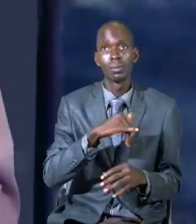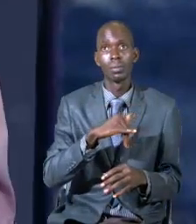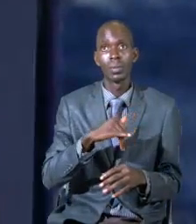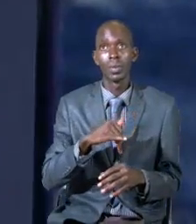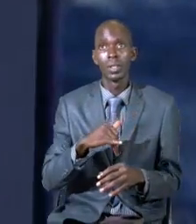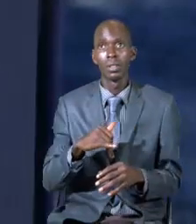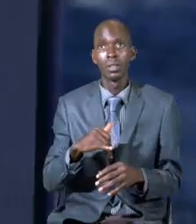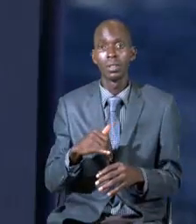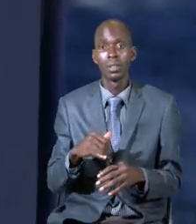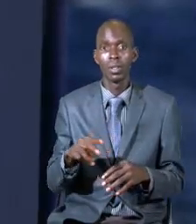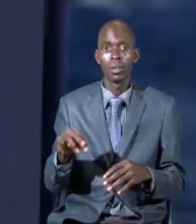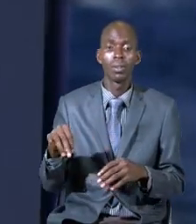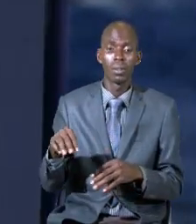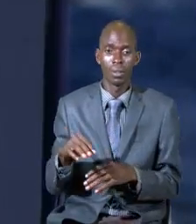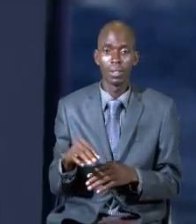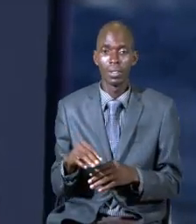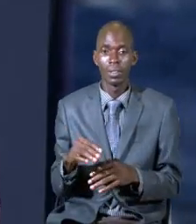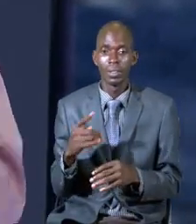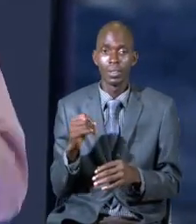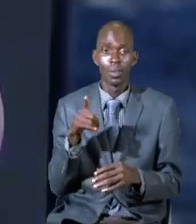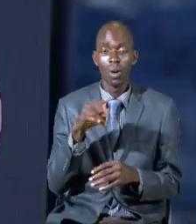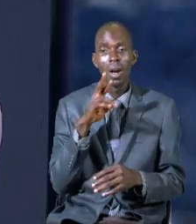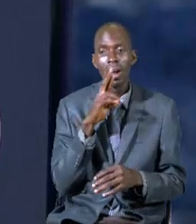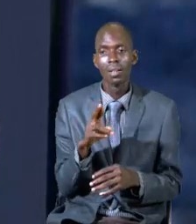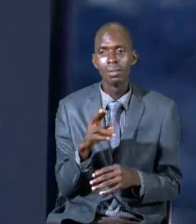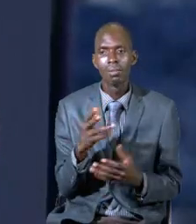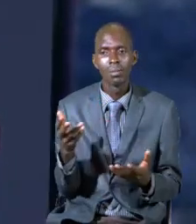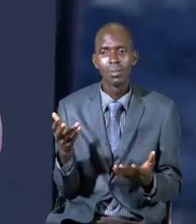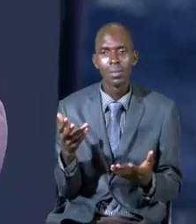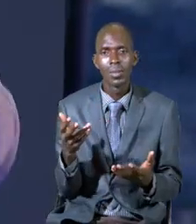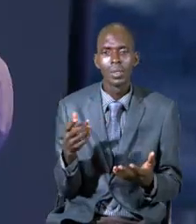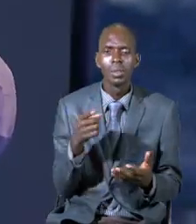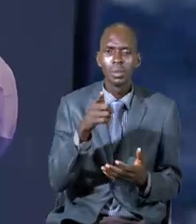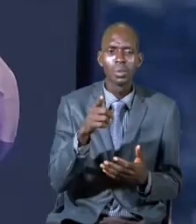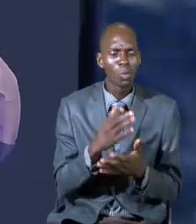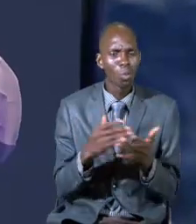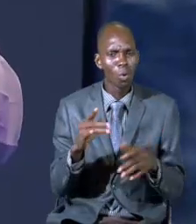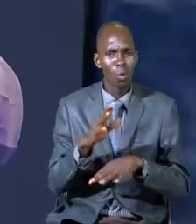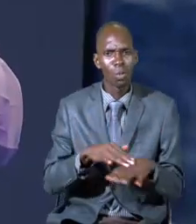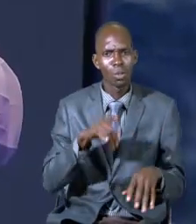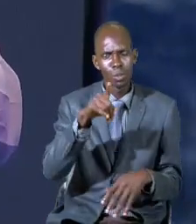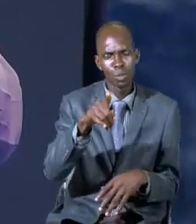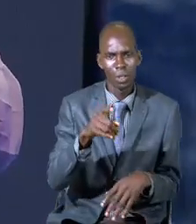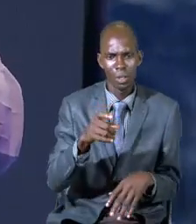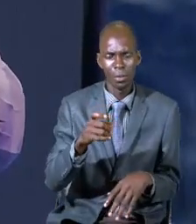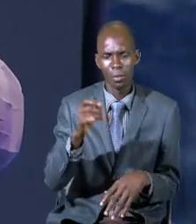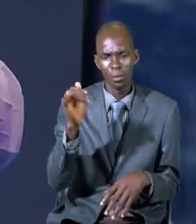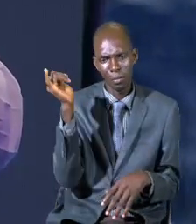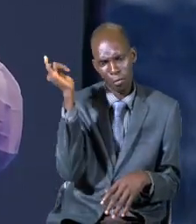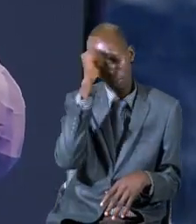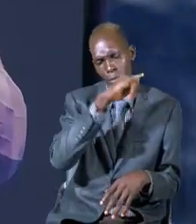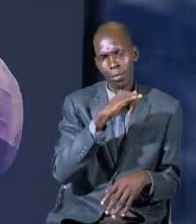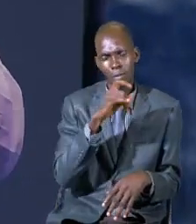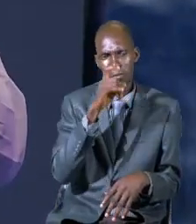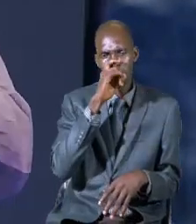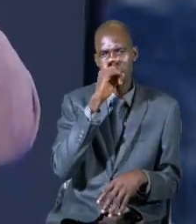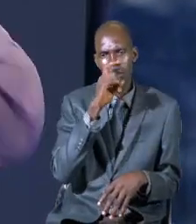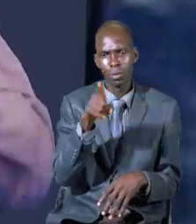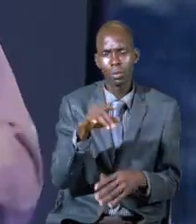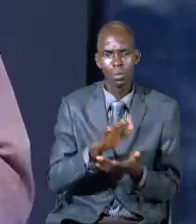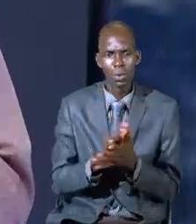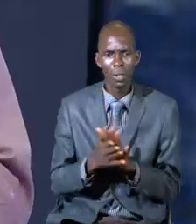fool, you get offended. He pointed at me. He looked at me face to face. And he